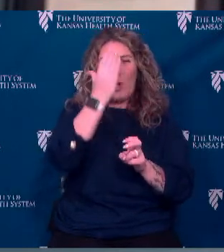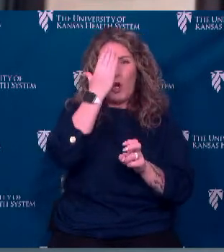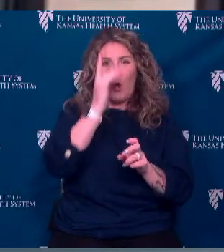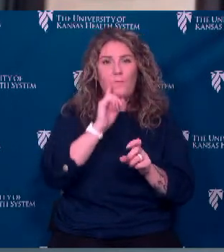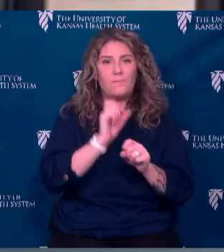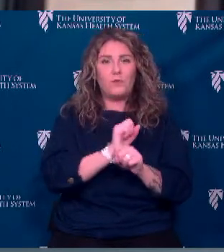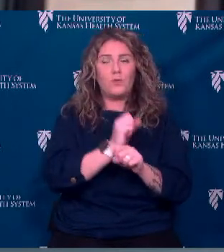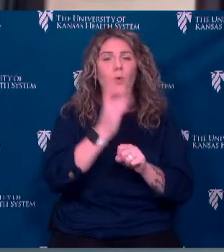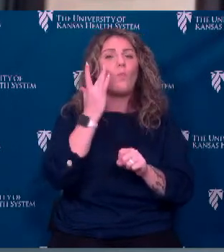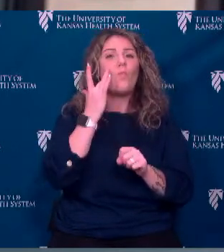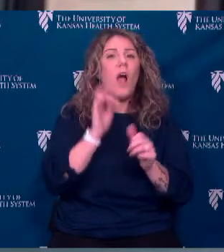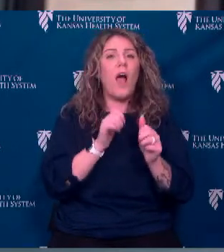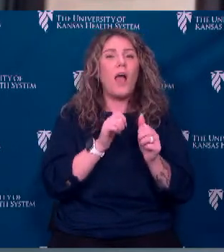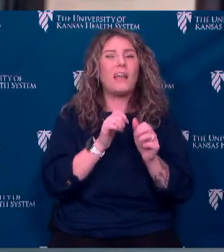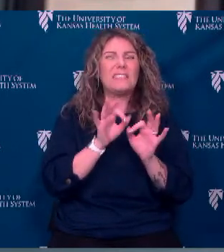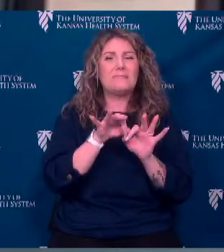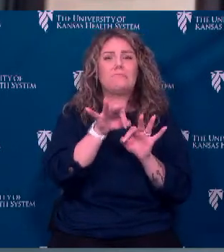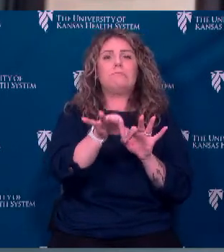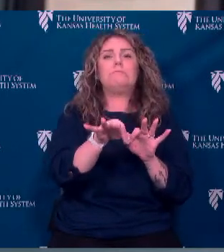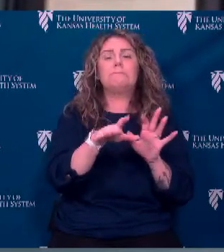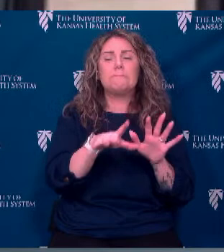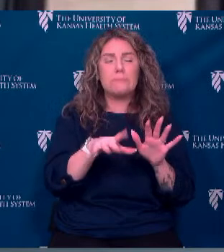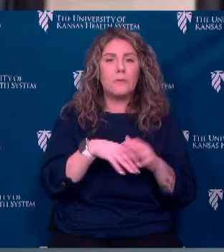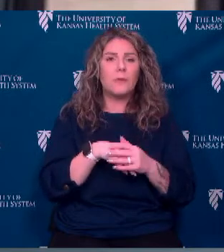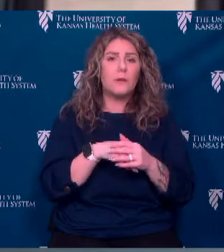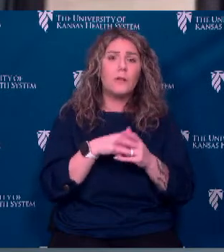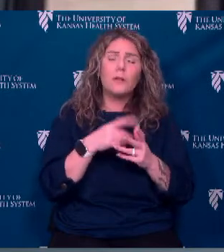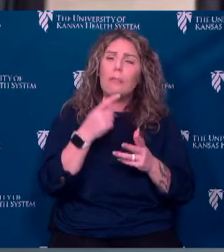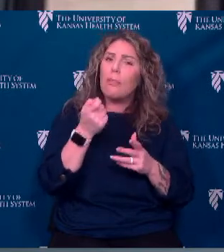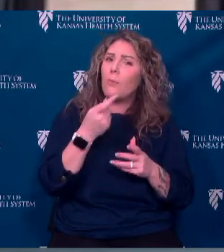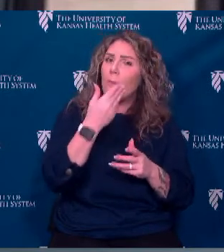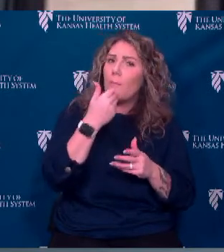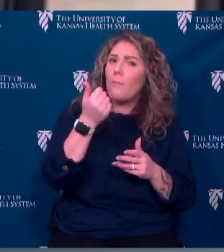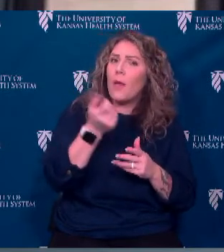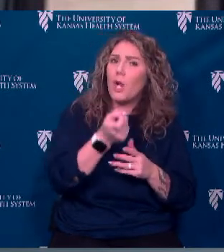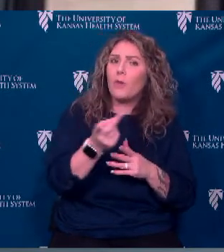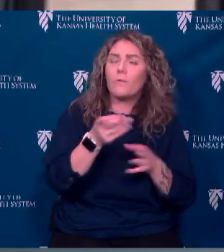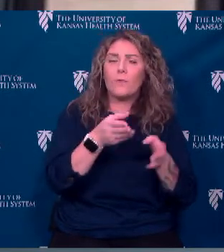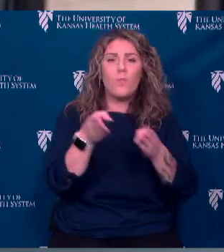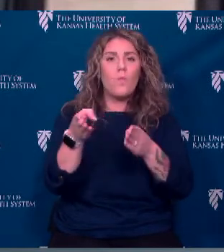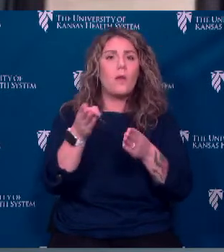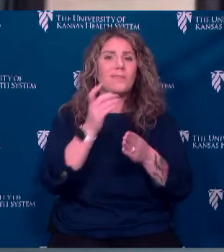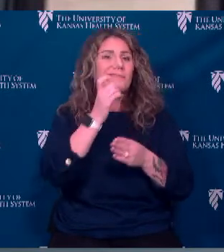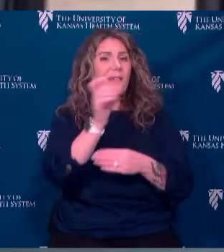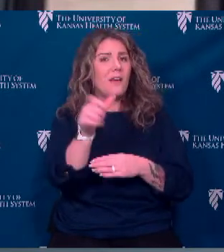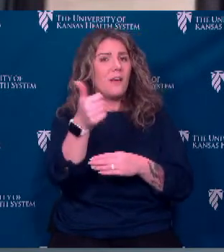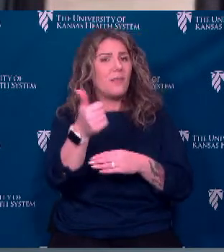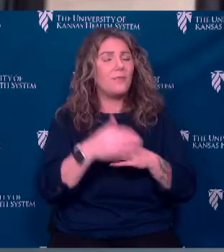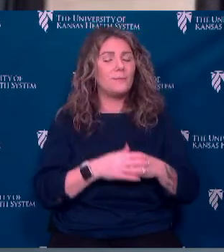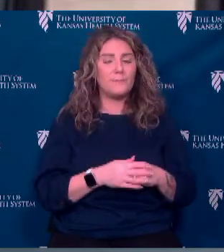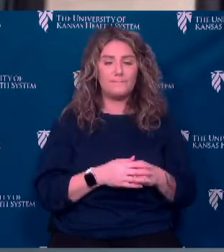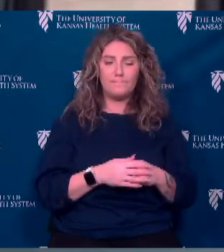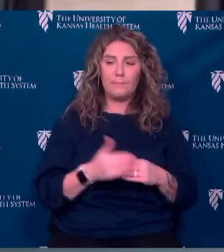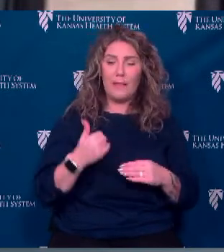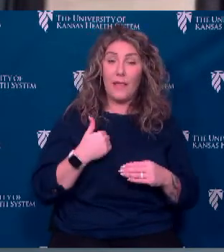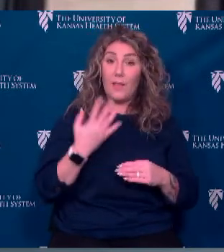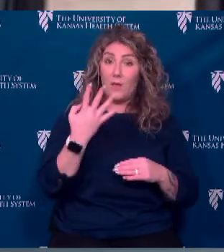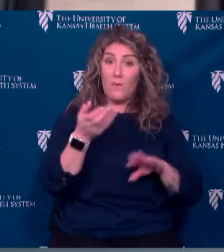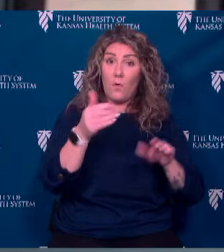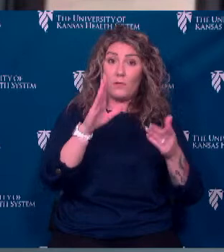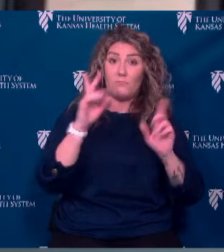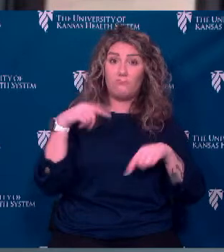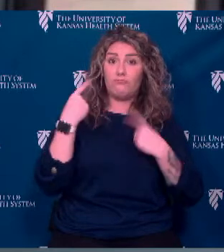lag. So like I said, a little better in some ways and not in others. We have had 4 deaths so